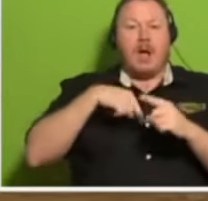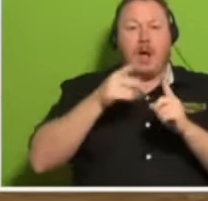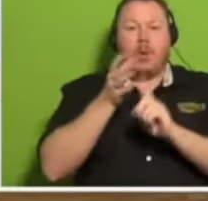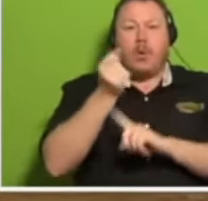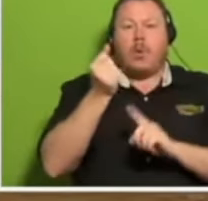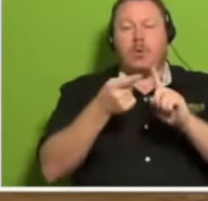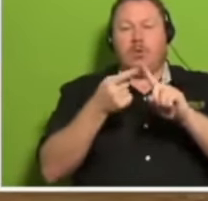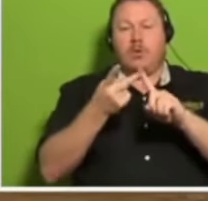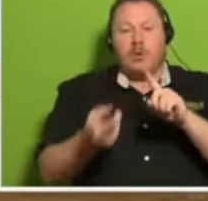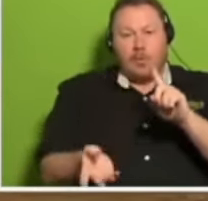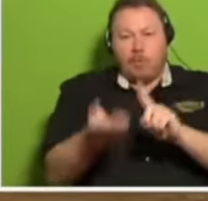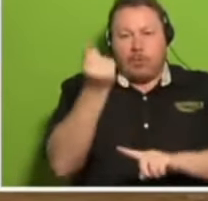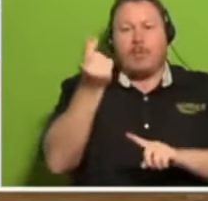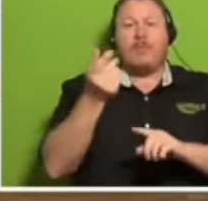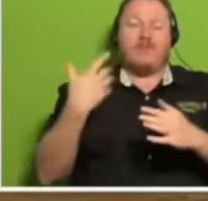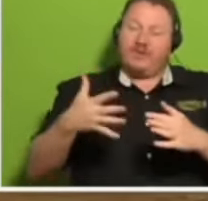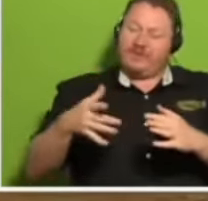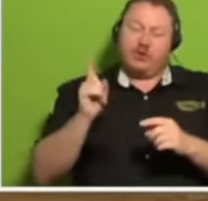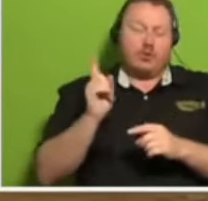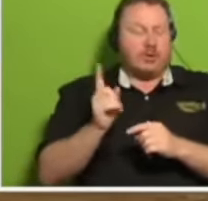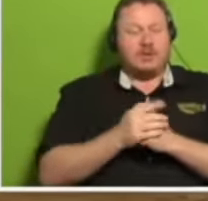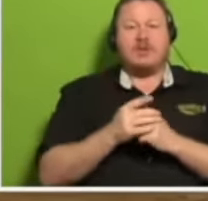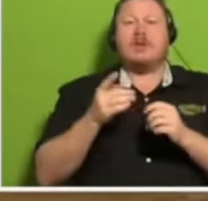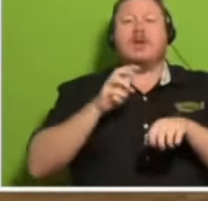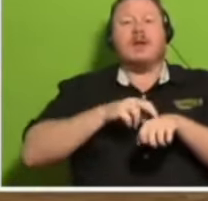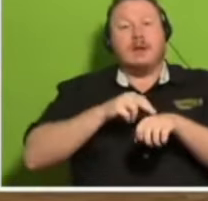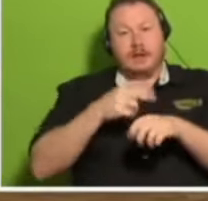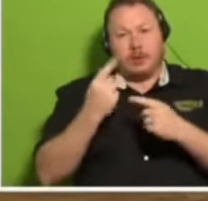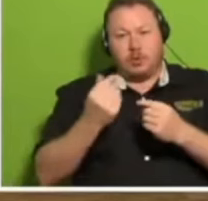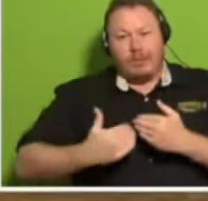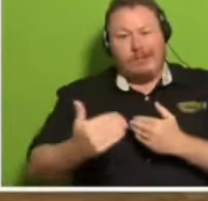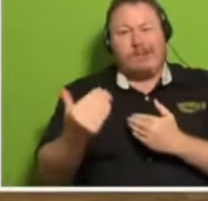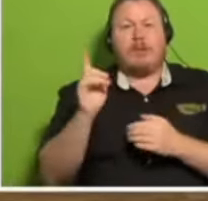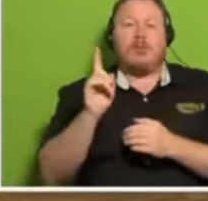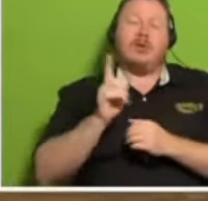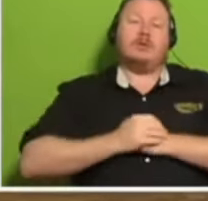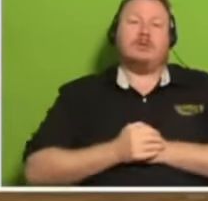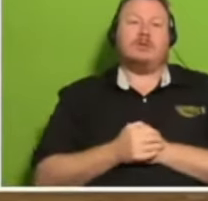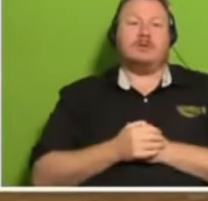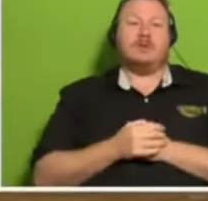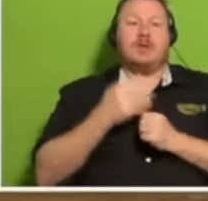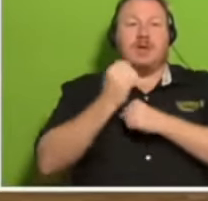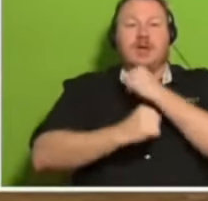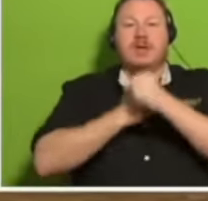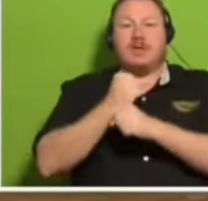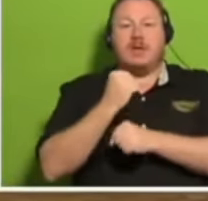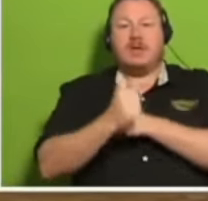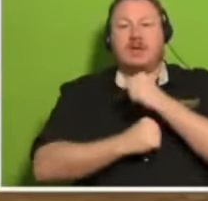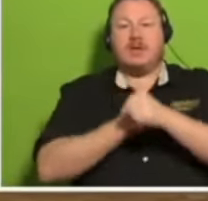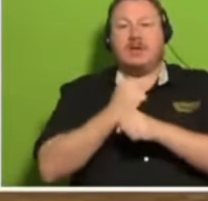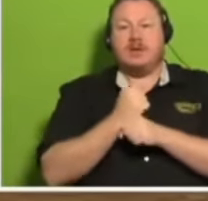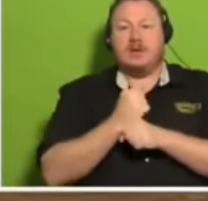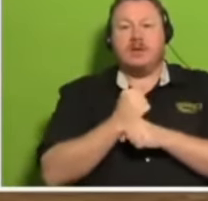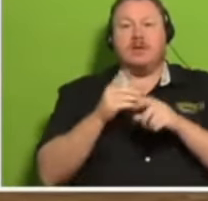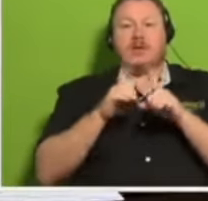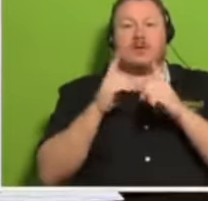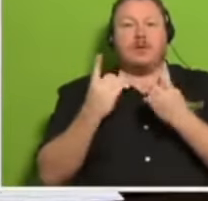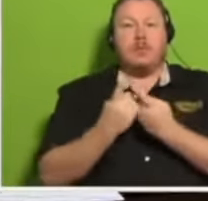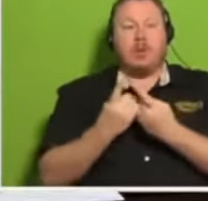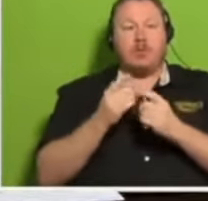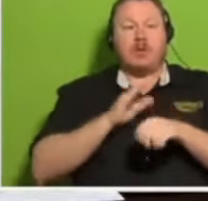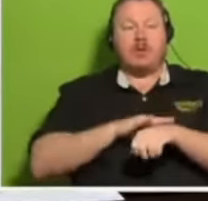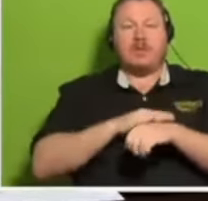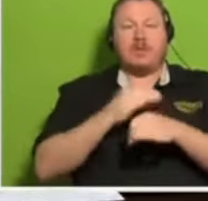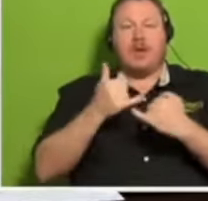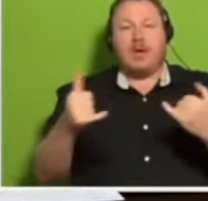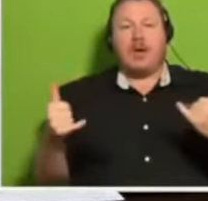have made, and what remains to be done. Over the years, the department has committed to numerous timelines,